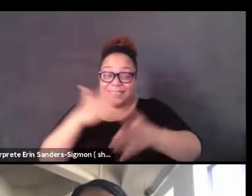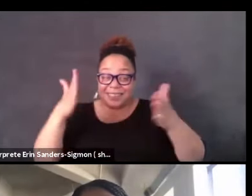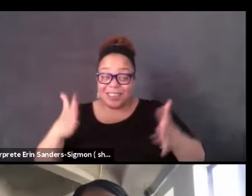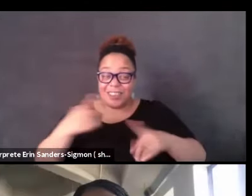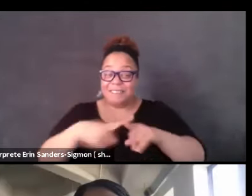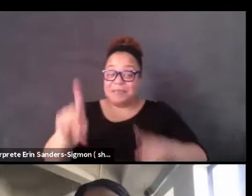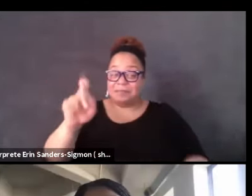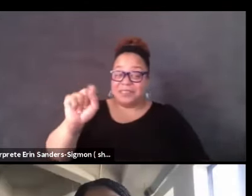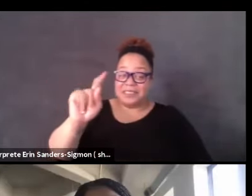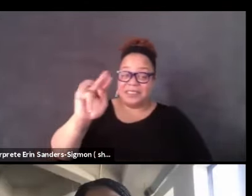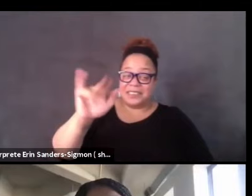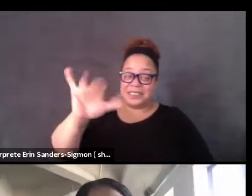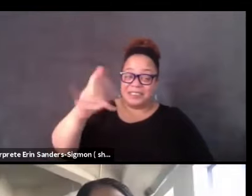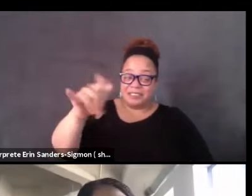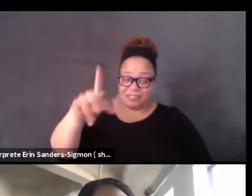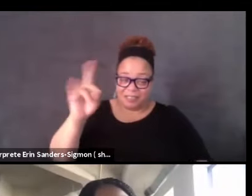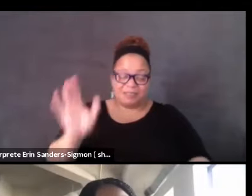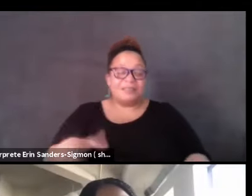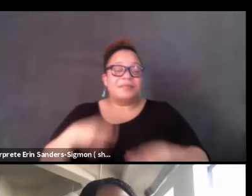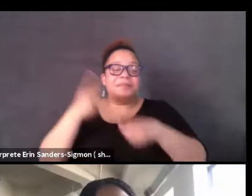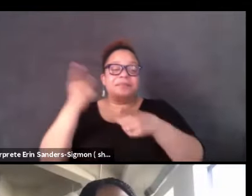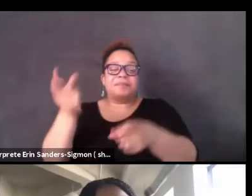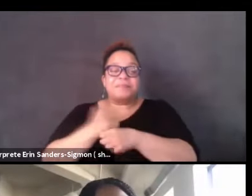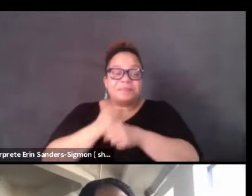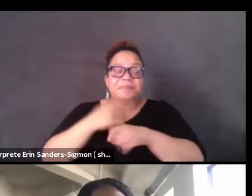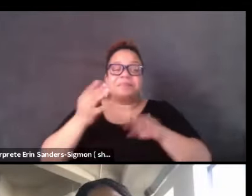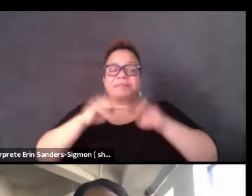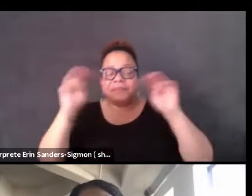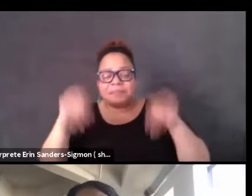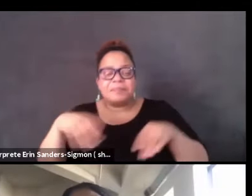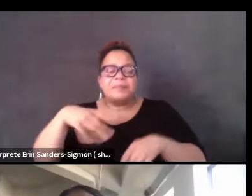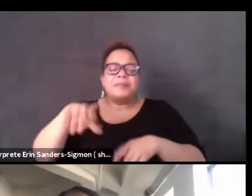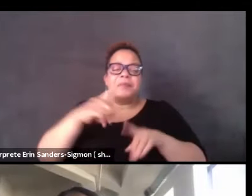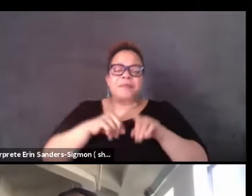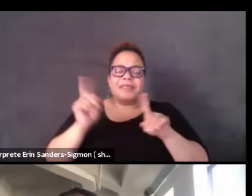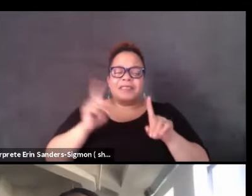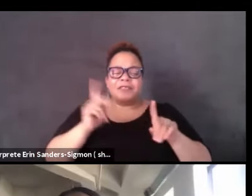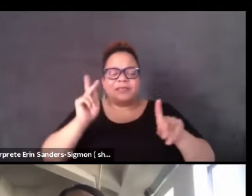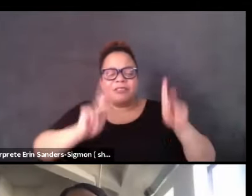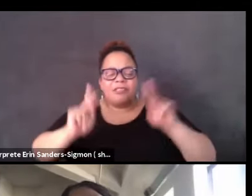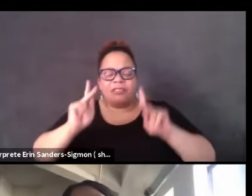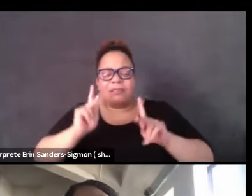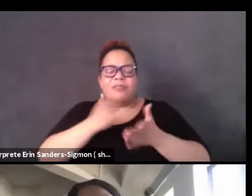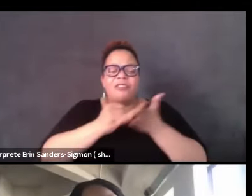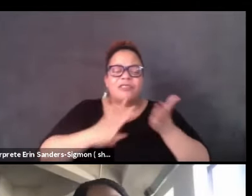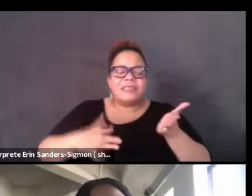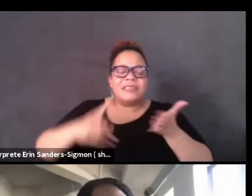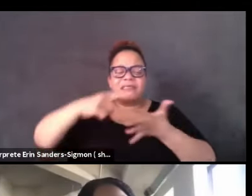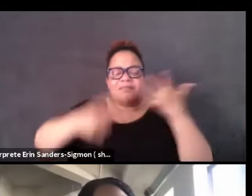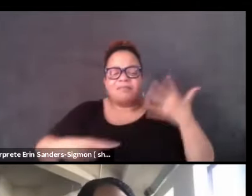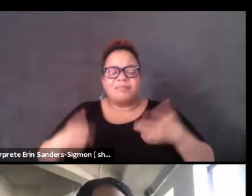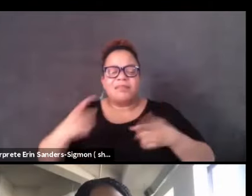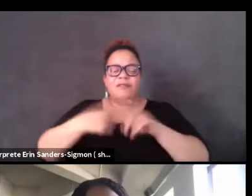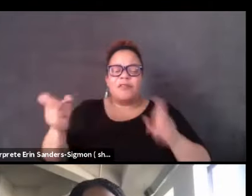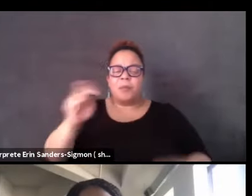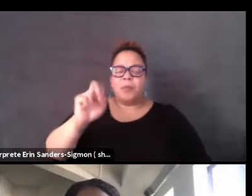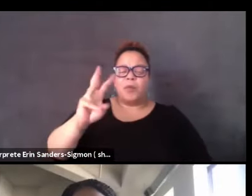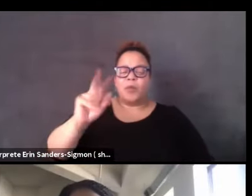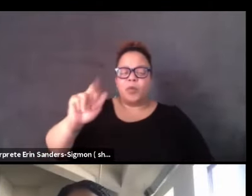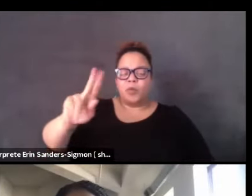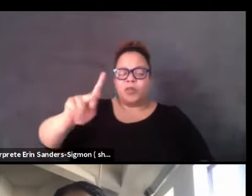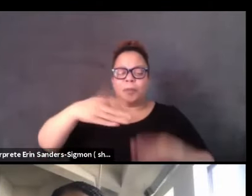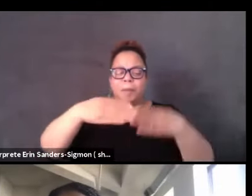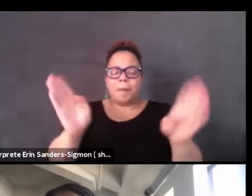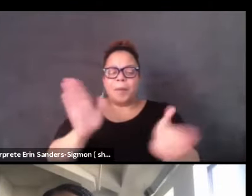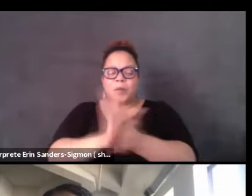ideated artist-based initiatives for the Newark Public School District. She is alum of Brave New Voices, not only as a poet,